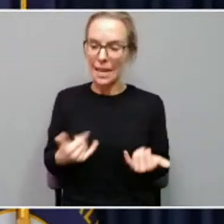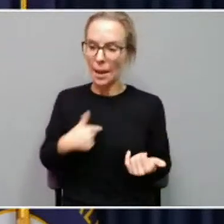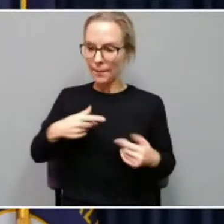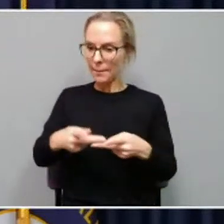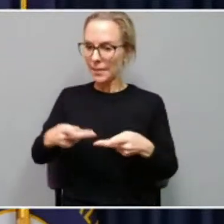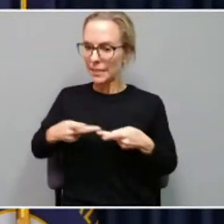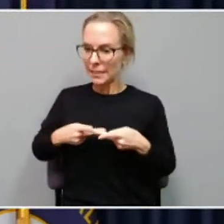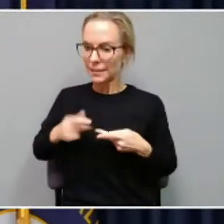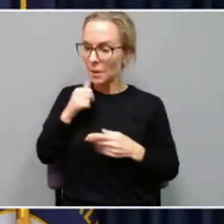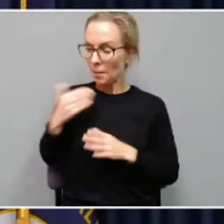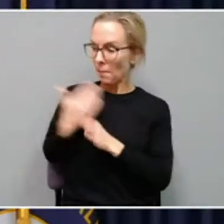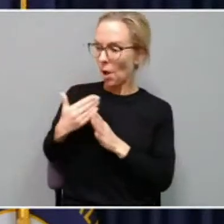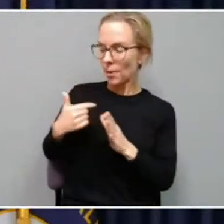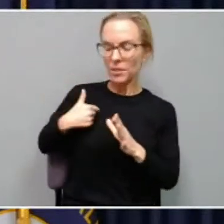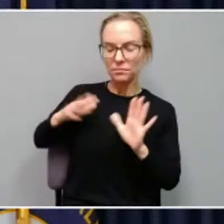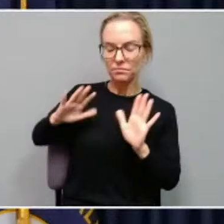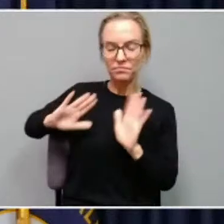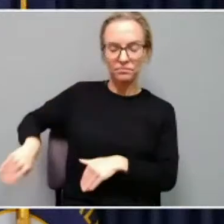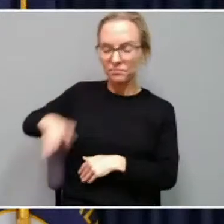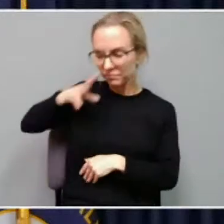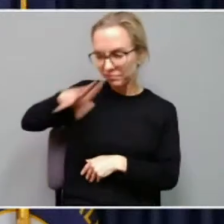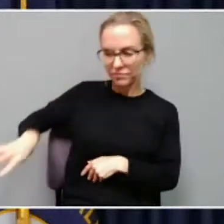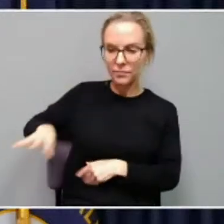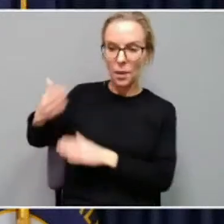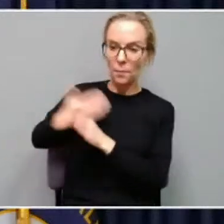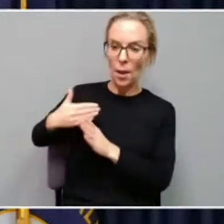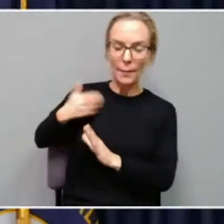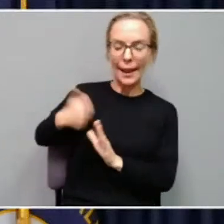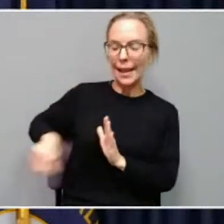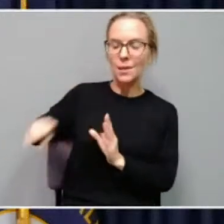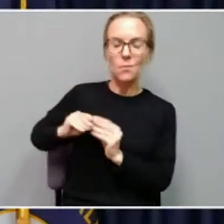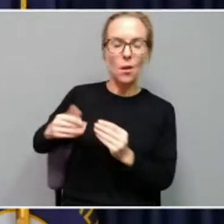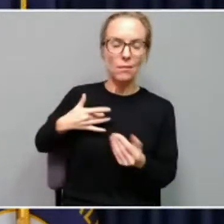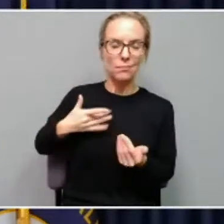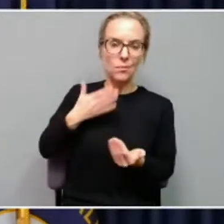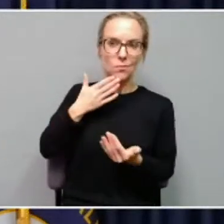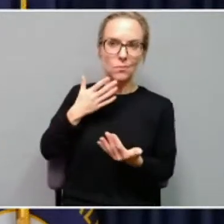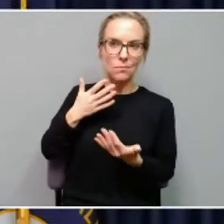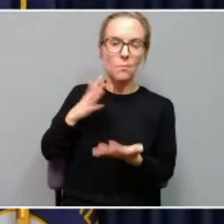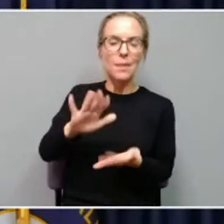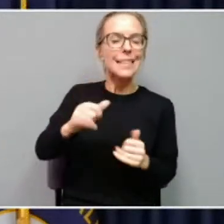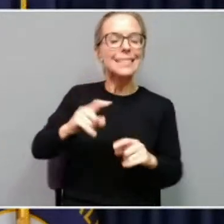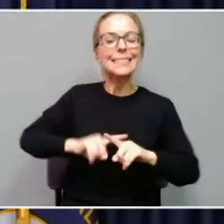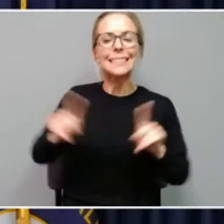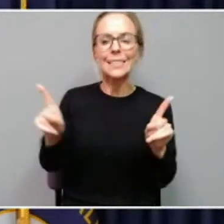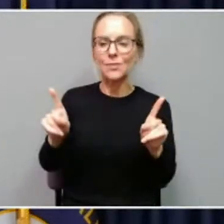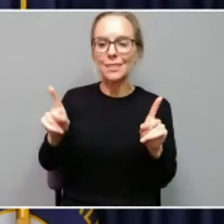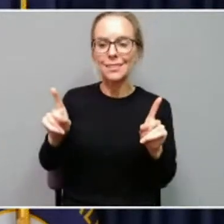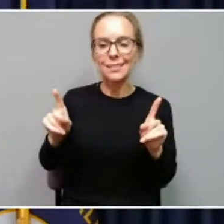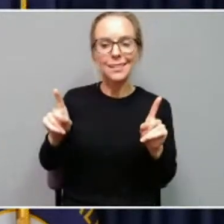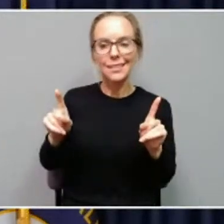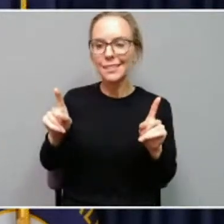me. It doesn't bother me anymore, and I'm well protected. But that's different when you move it